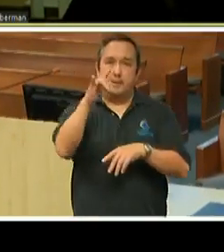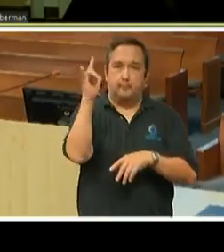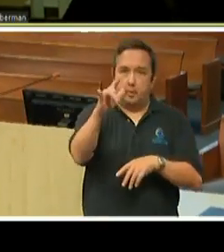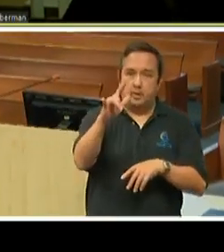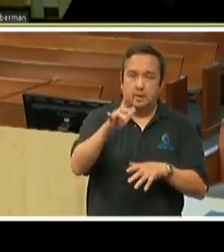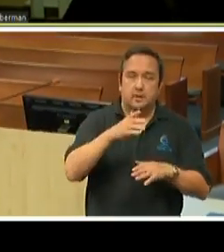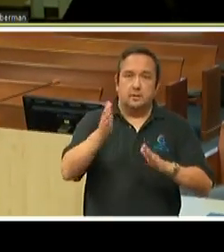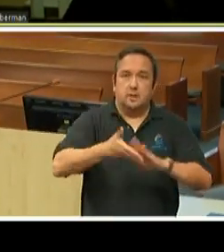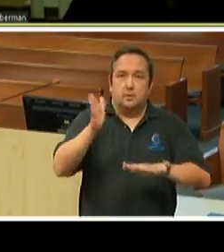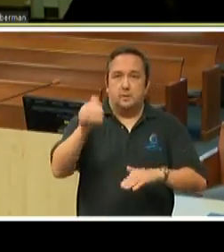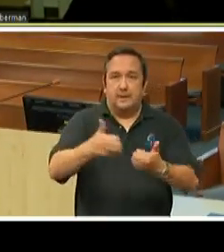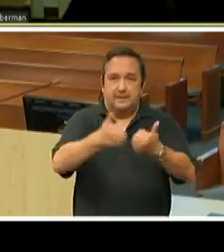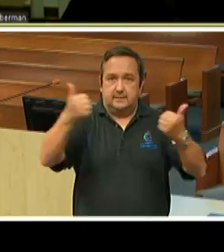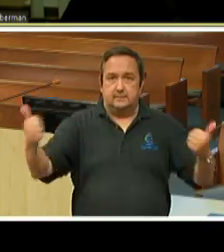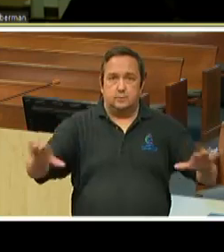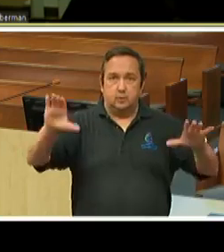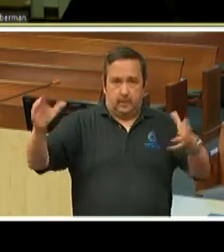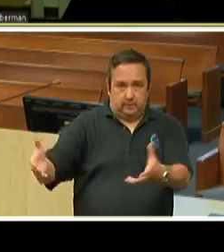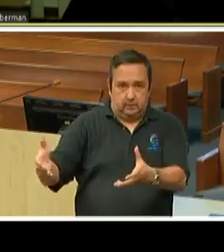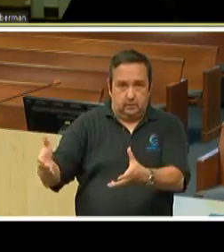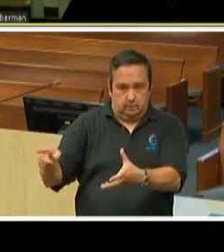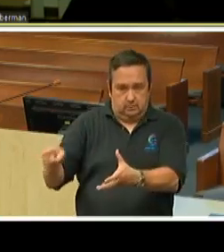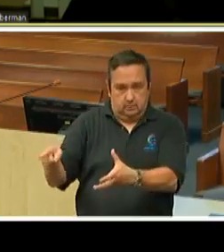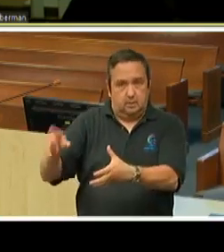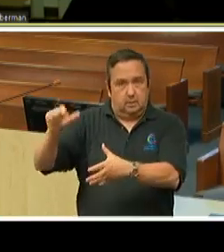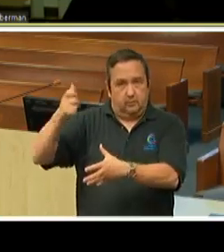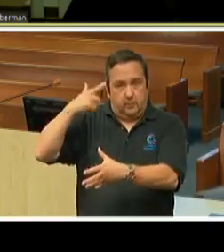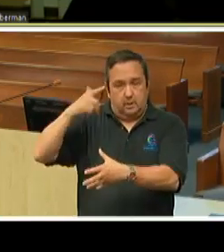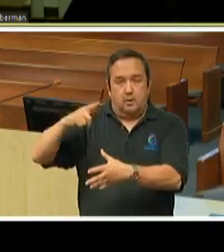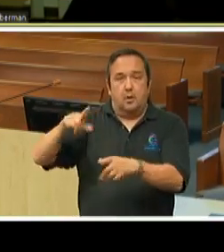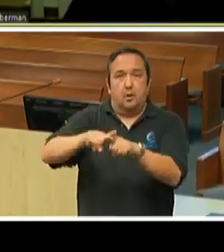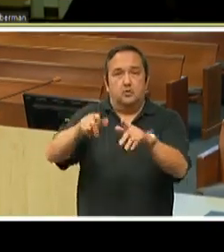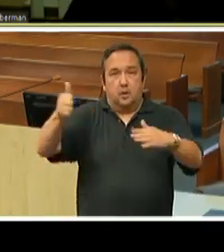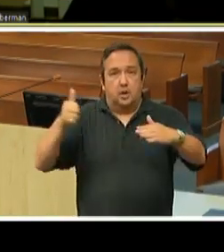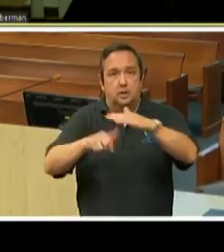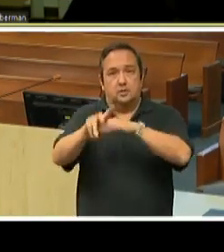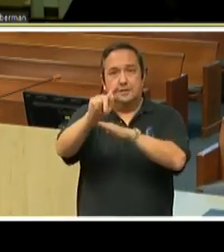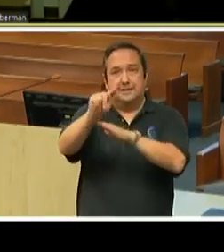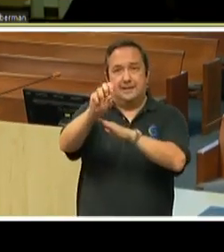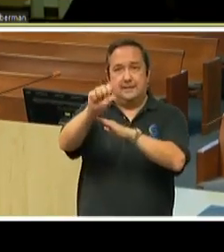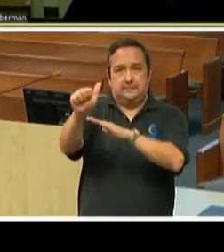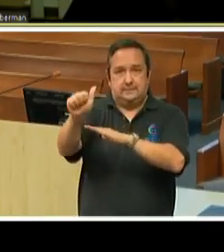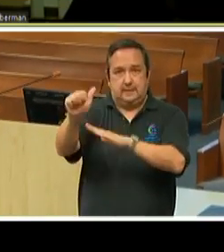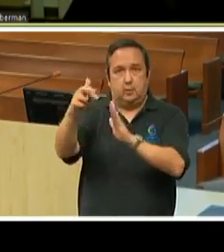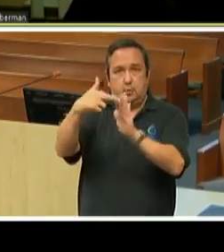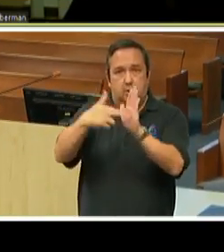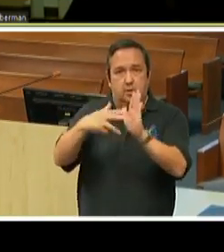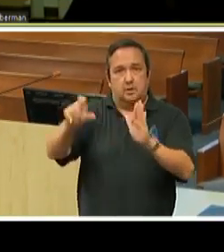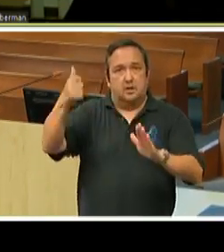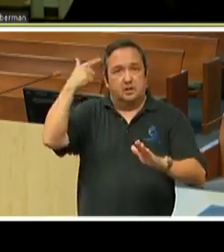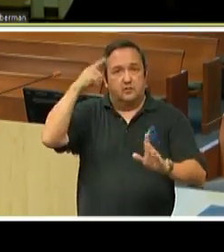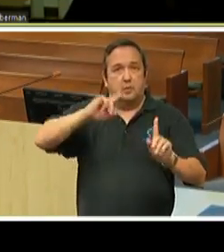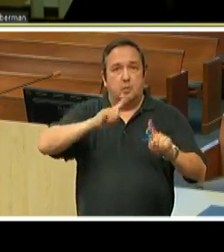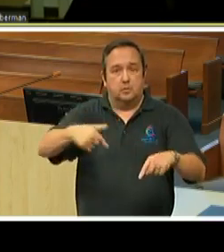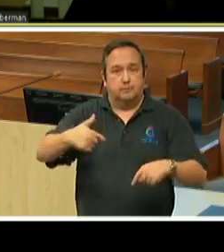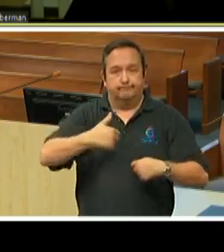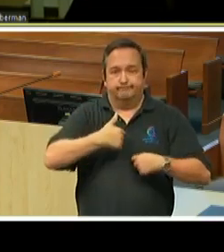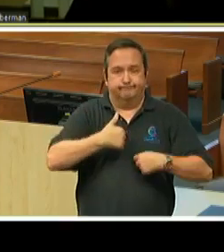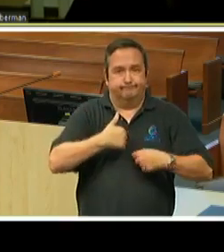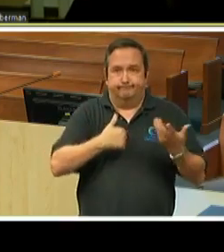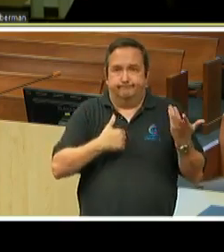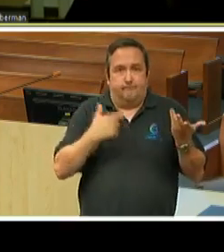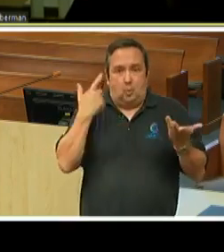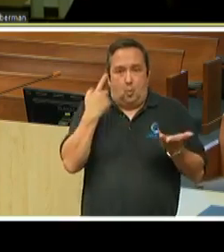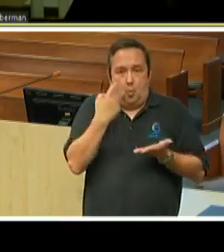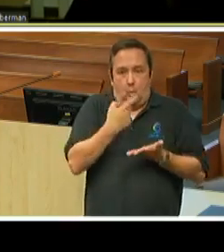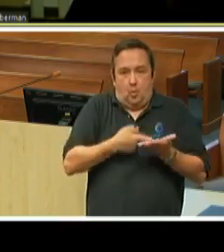a separate entity, and it's also under TSA regulations as well as the governor's order. So I don't know what we can